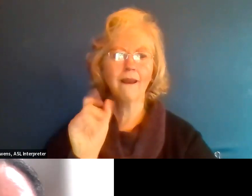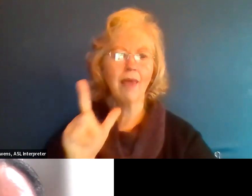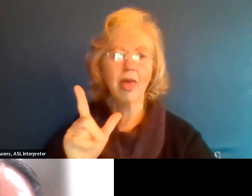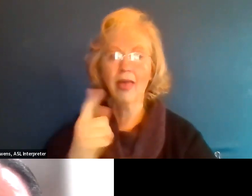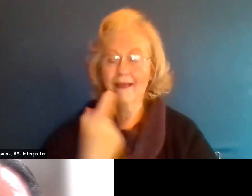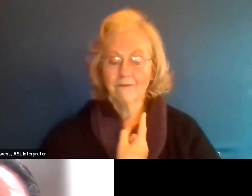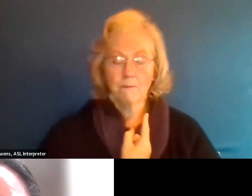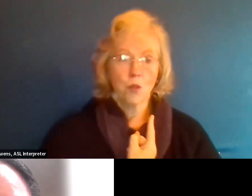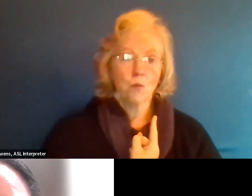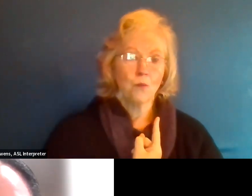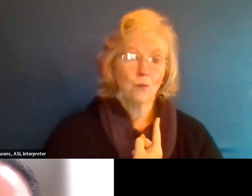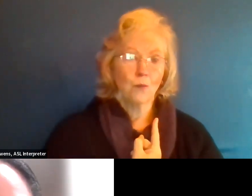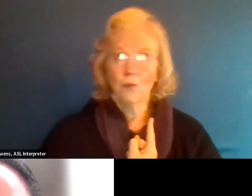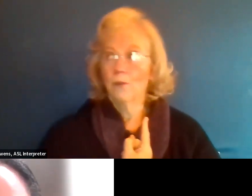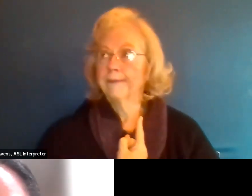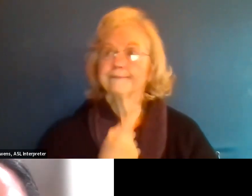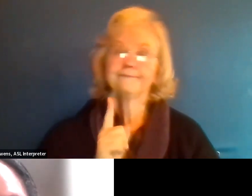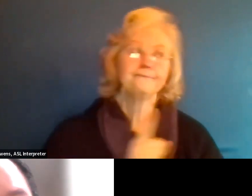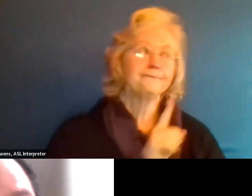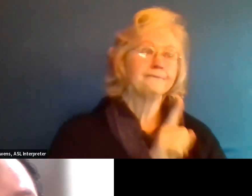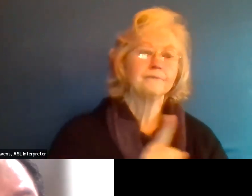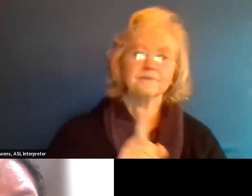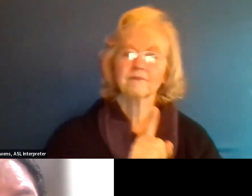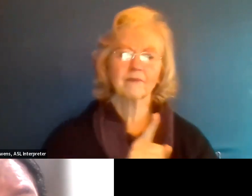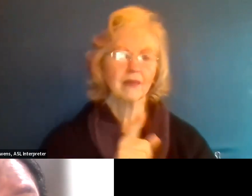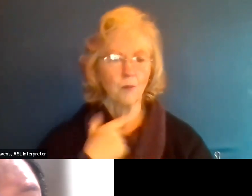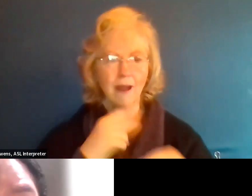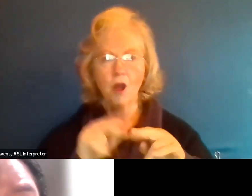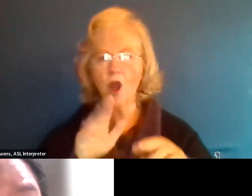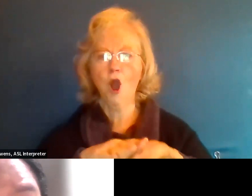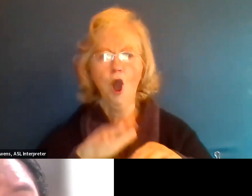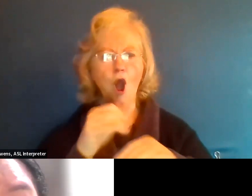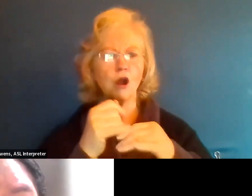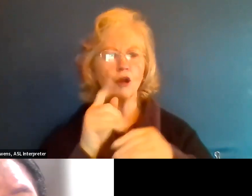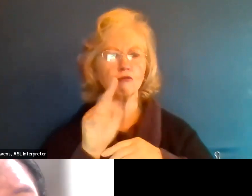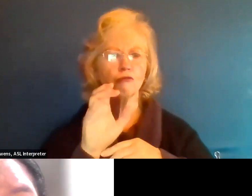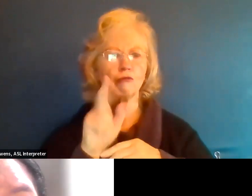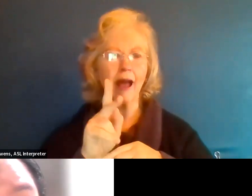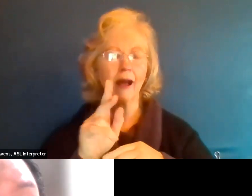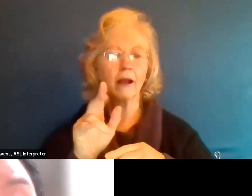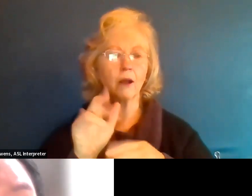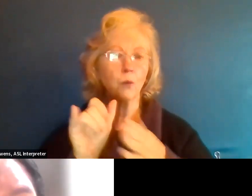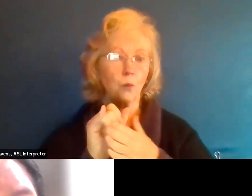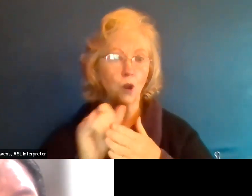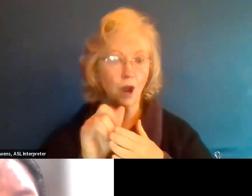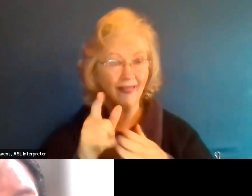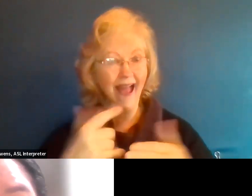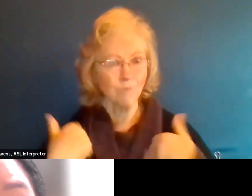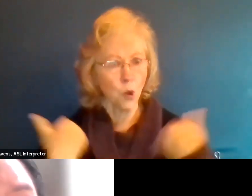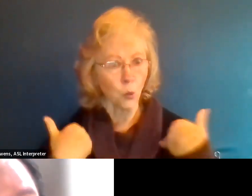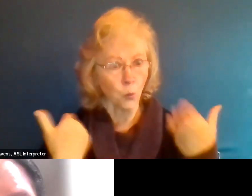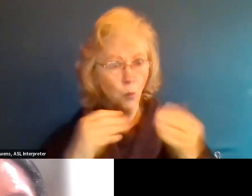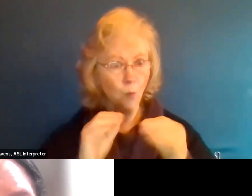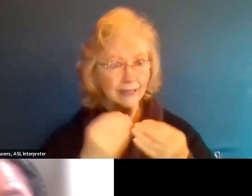alone, you know, you're not. So when I look at On Track New York, they have a youth organization that is no joke, and